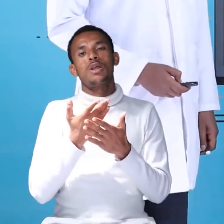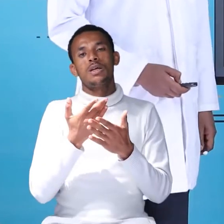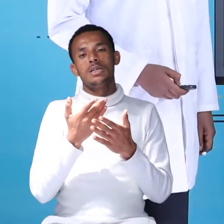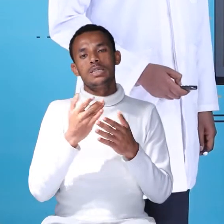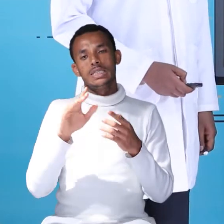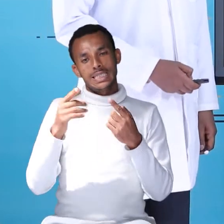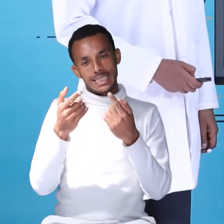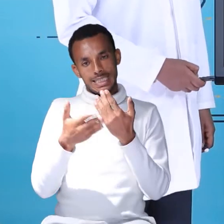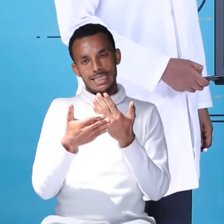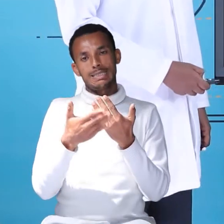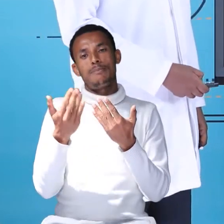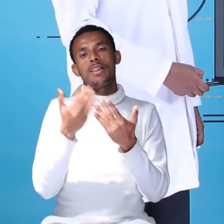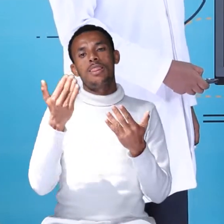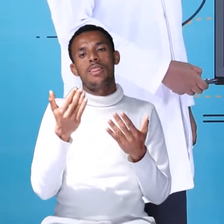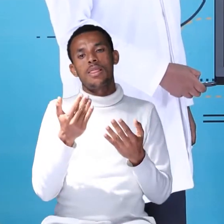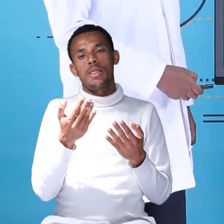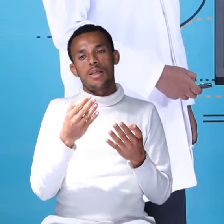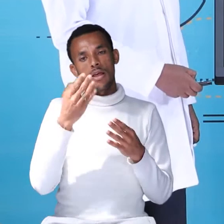and compound interest.